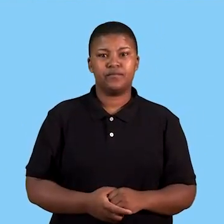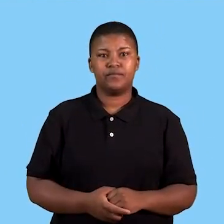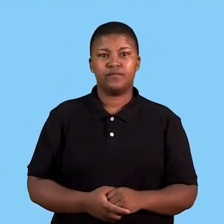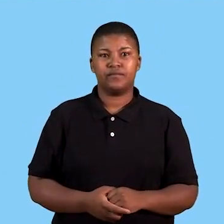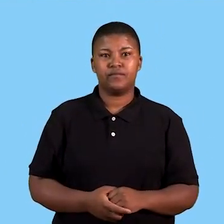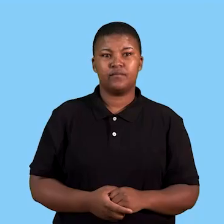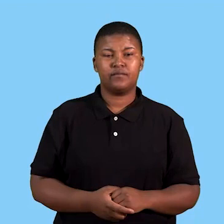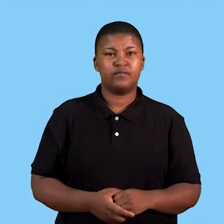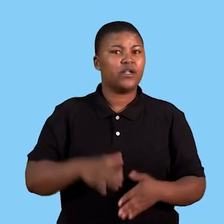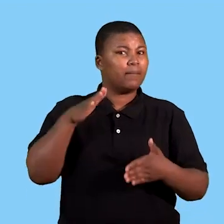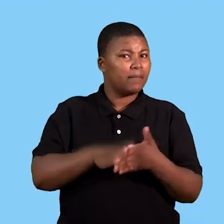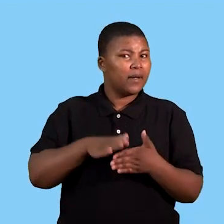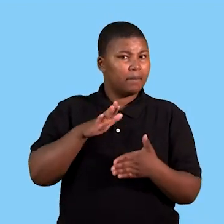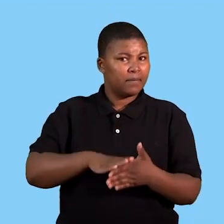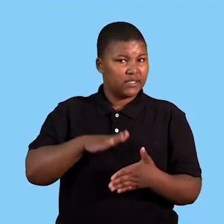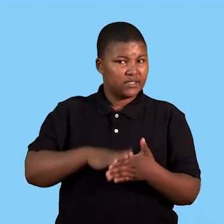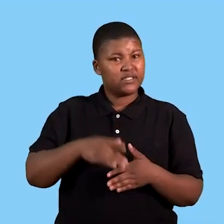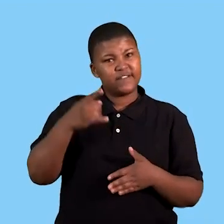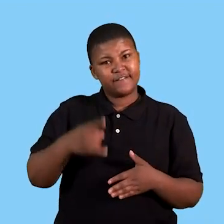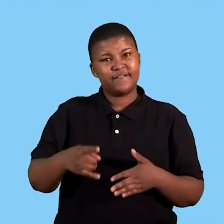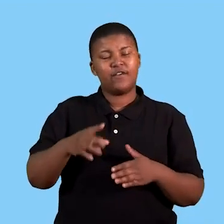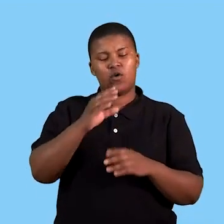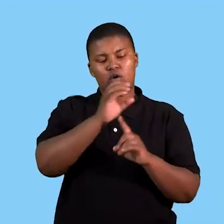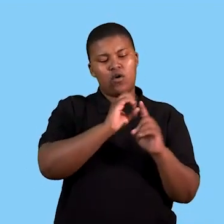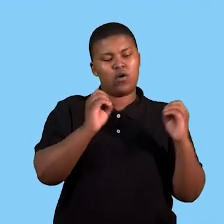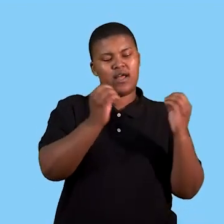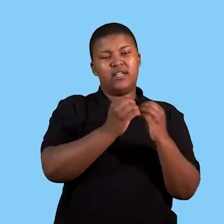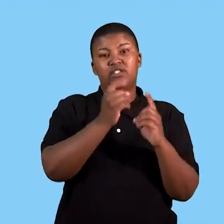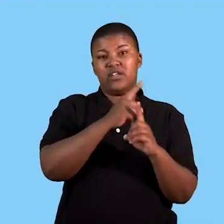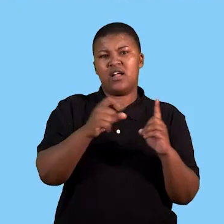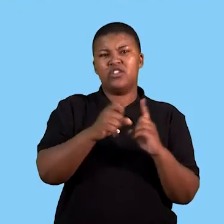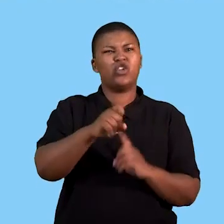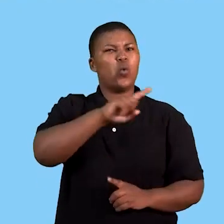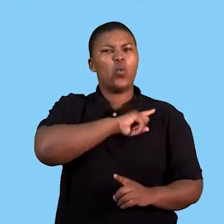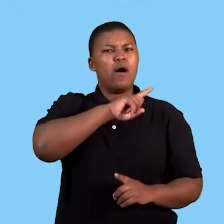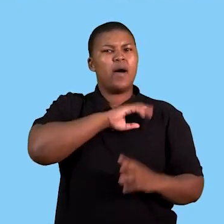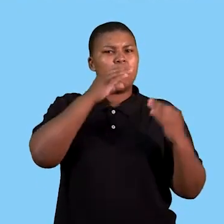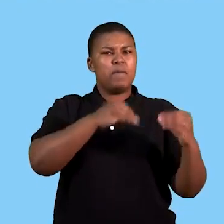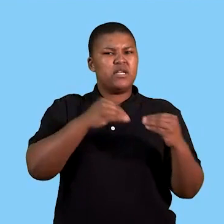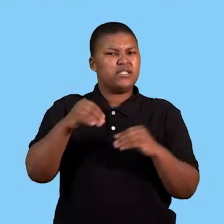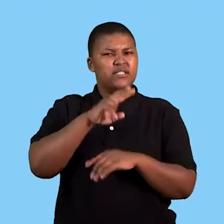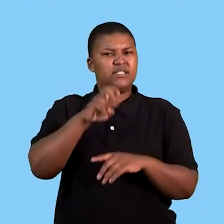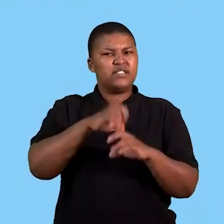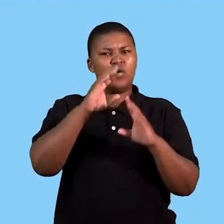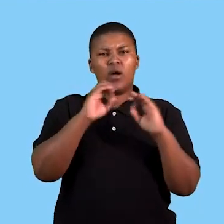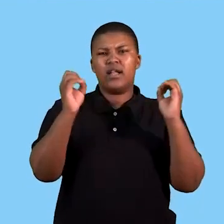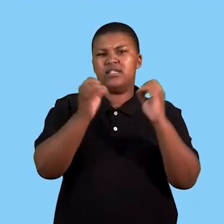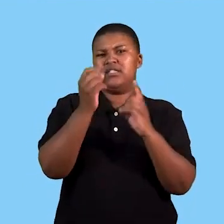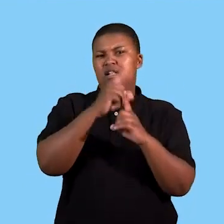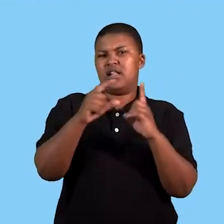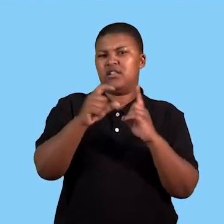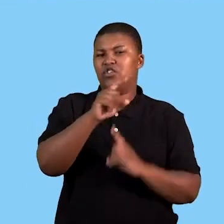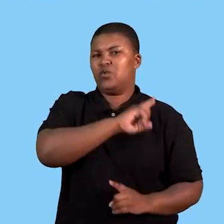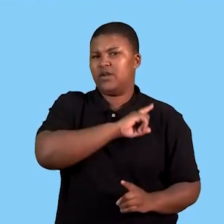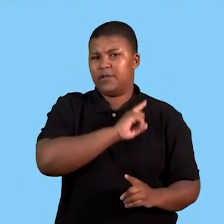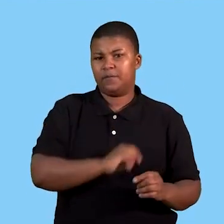right, so let's look at the purpose of the organizational culture. Why do a business need organizational